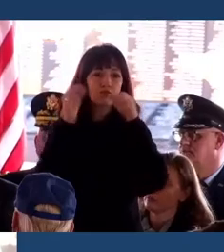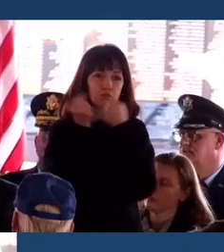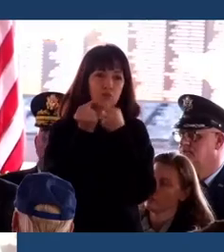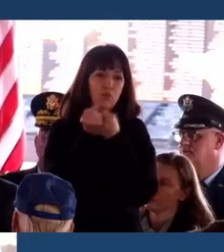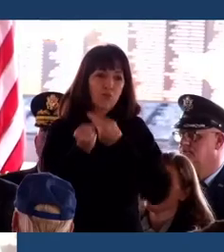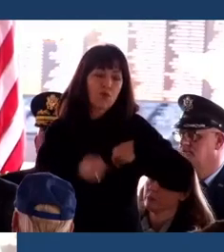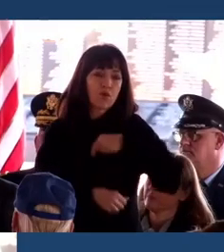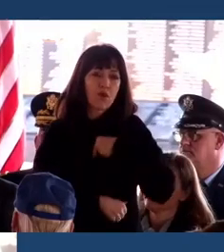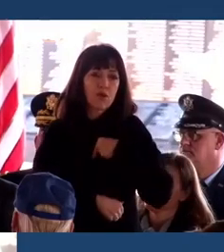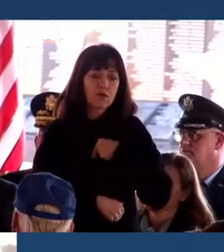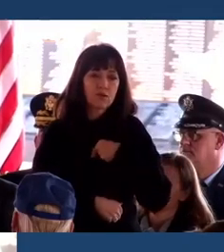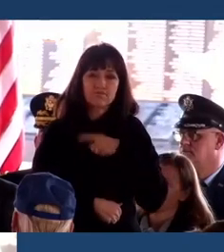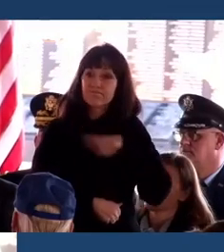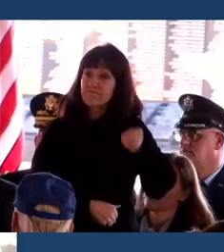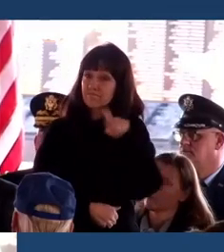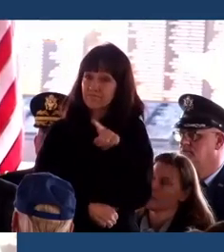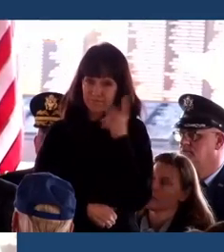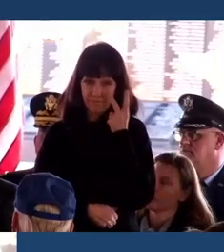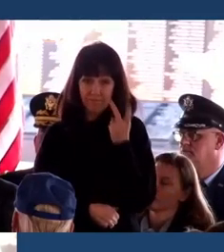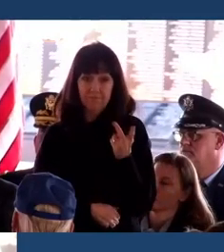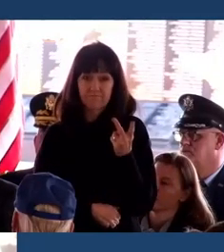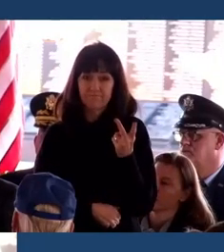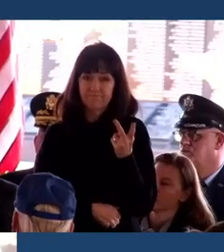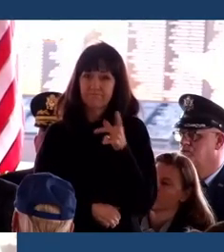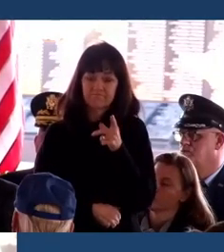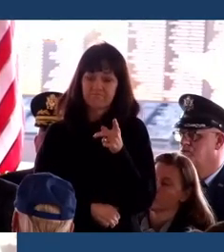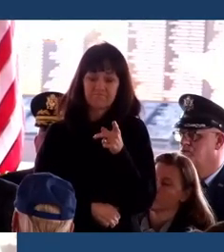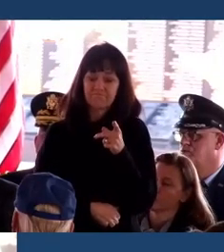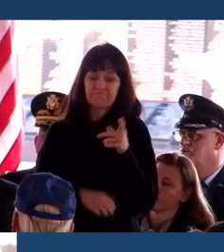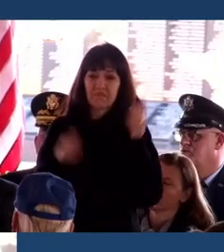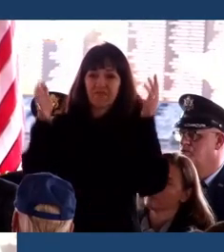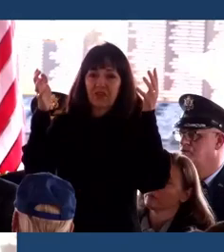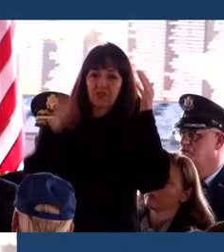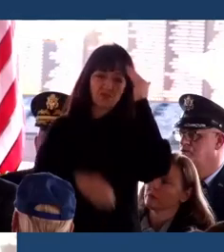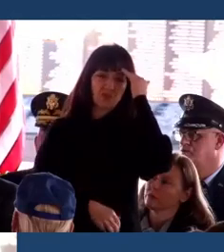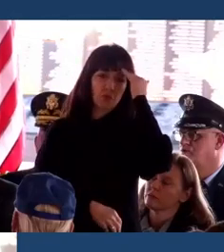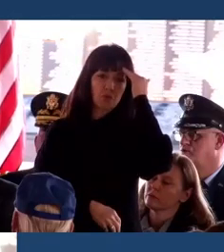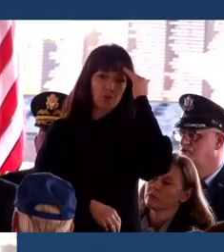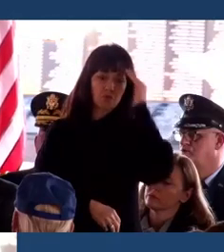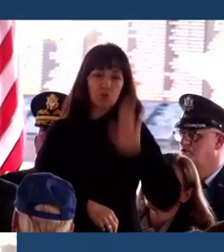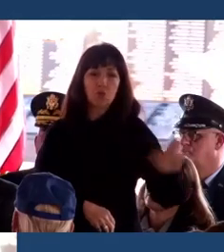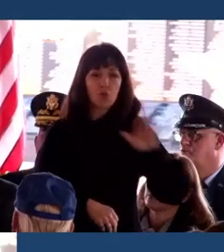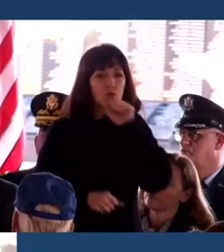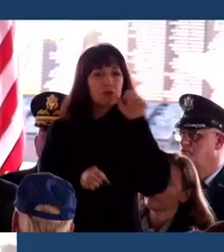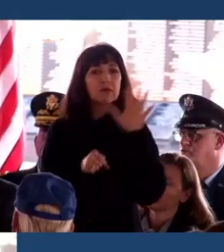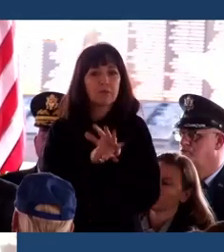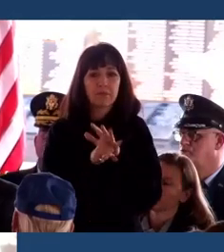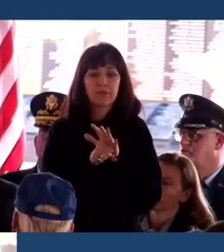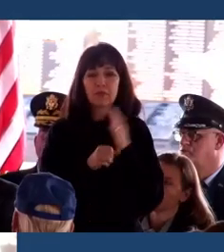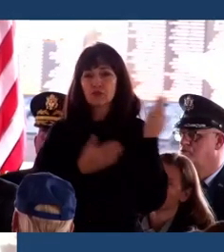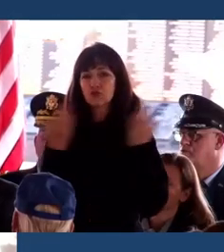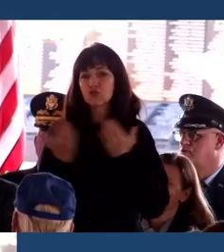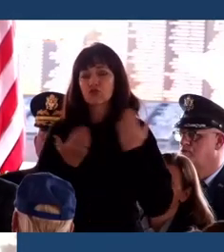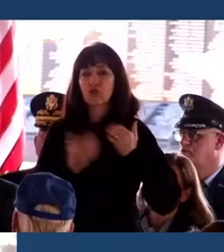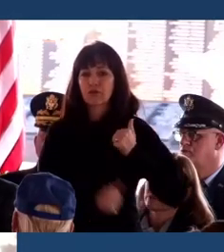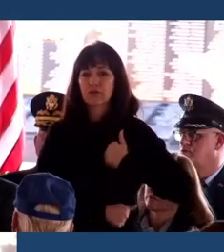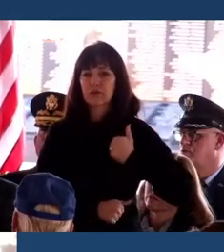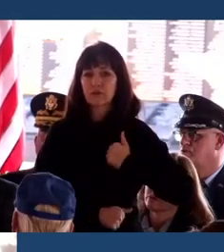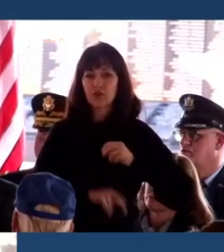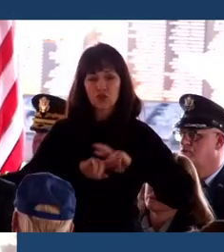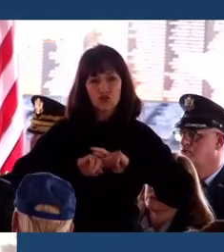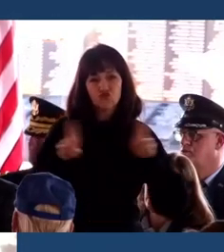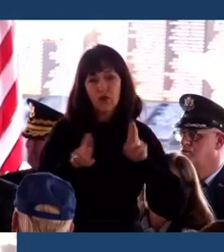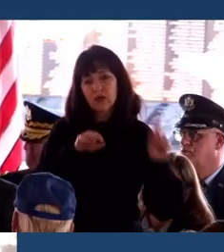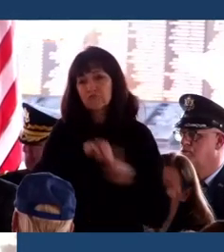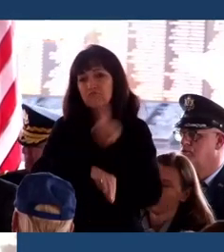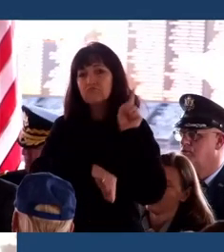you all you need to know about our guardsmen and women and their commitment to serve. They are always ready to answer the